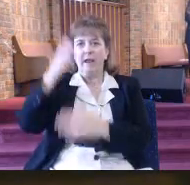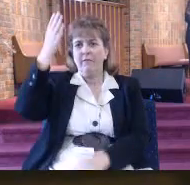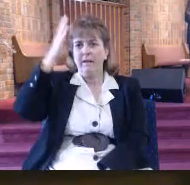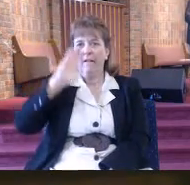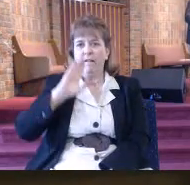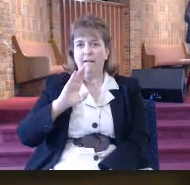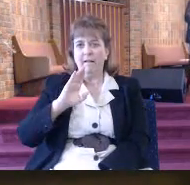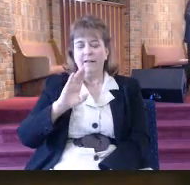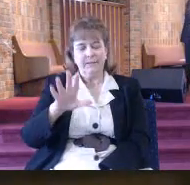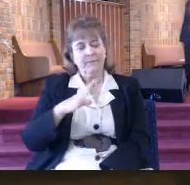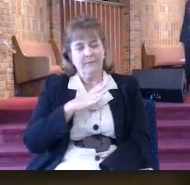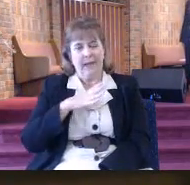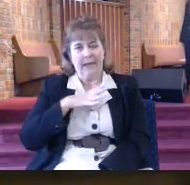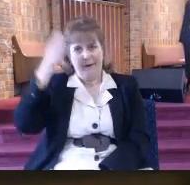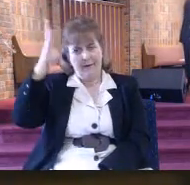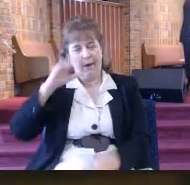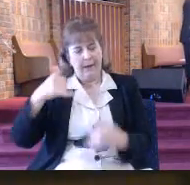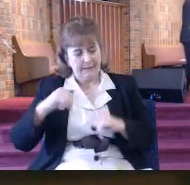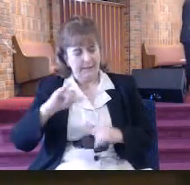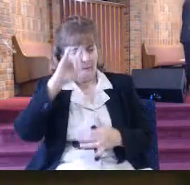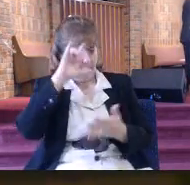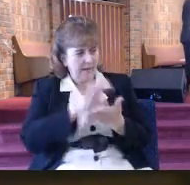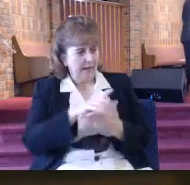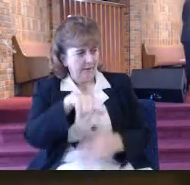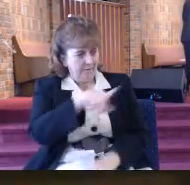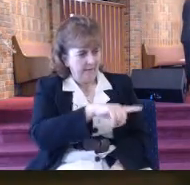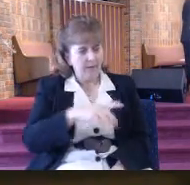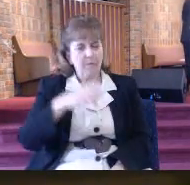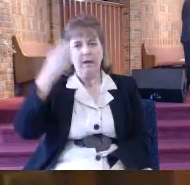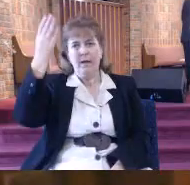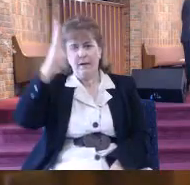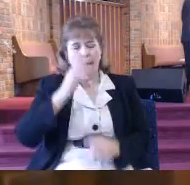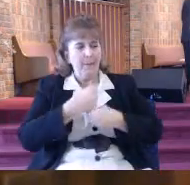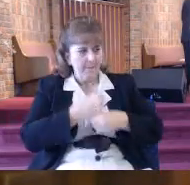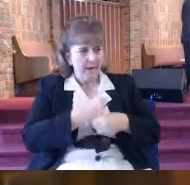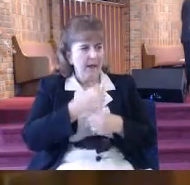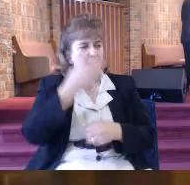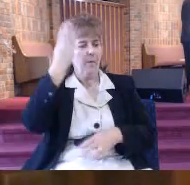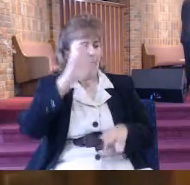anyway. God made them and God gives them life.